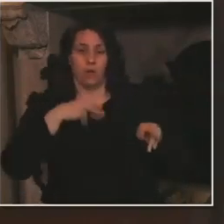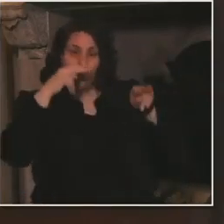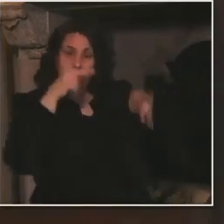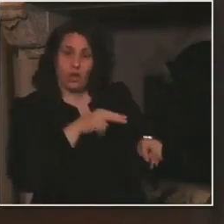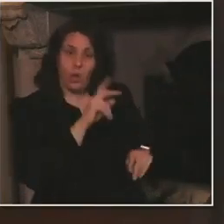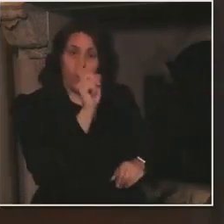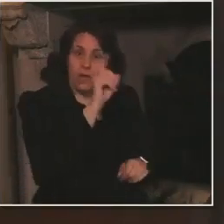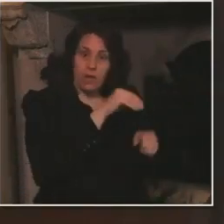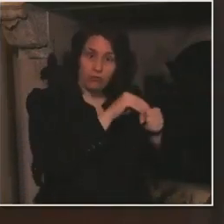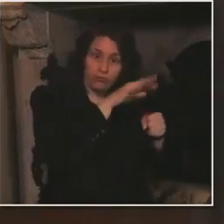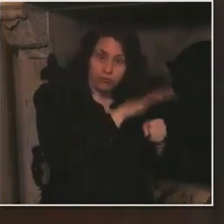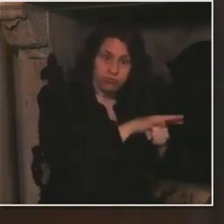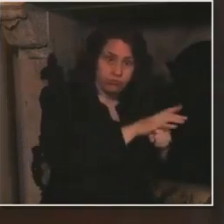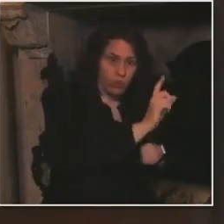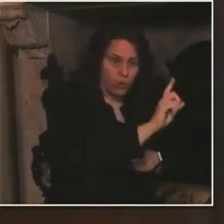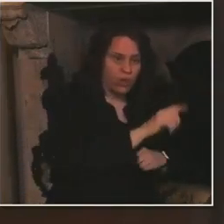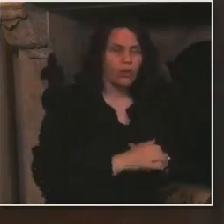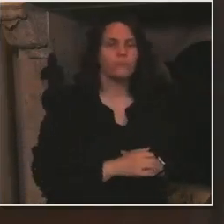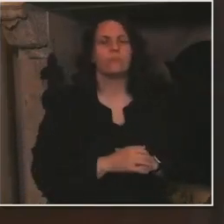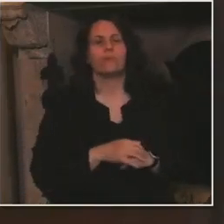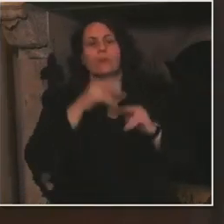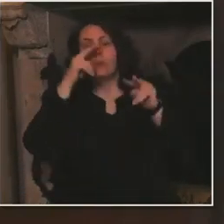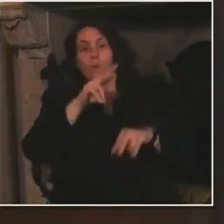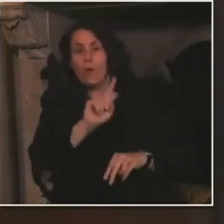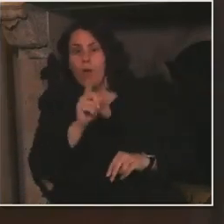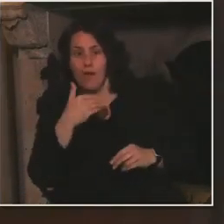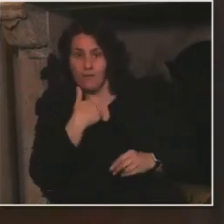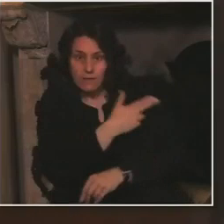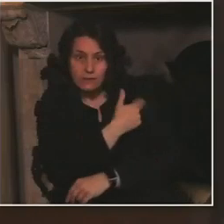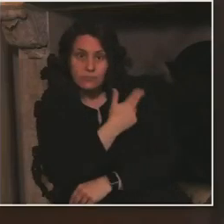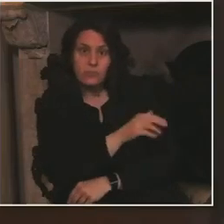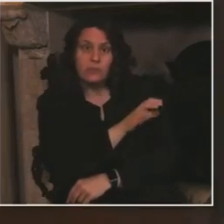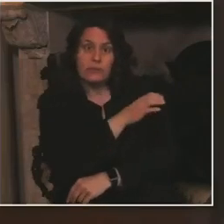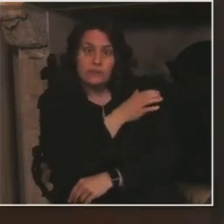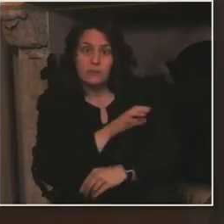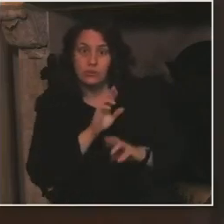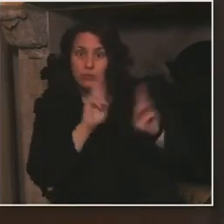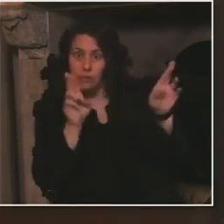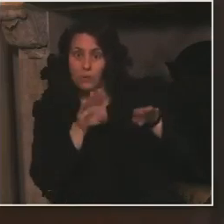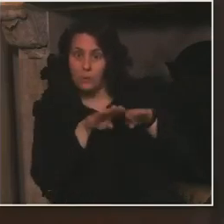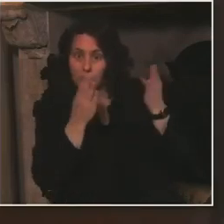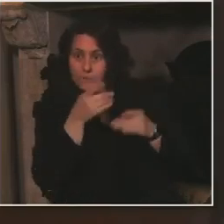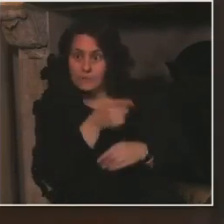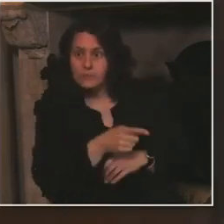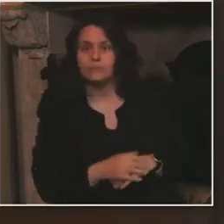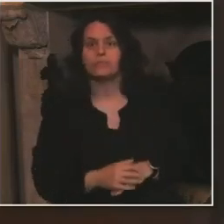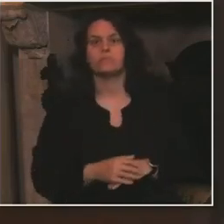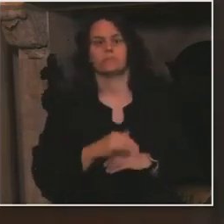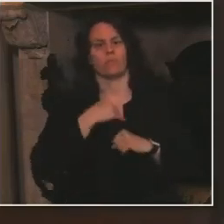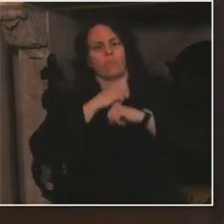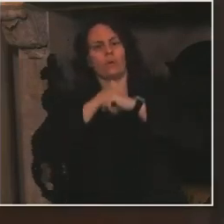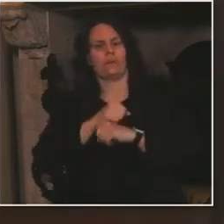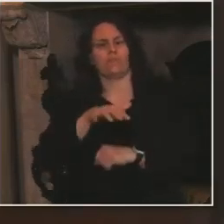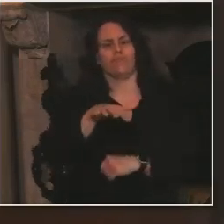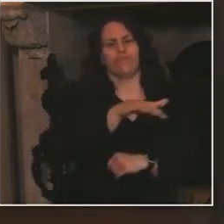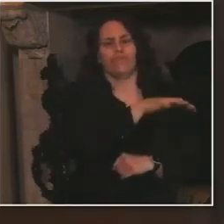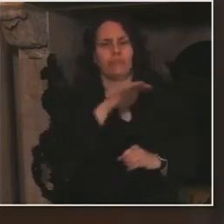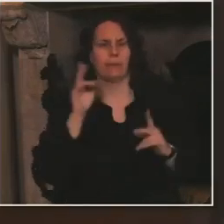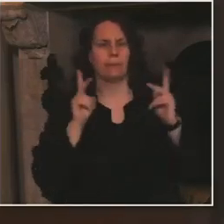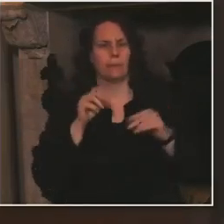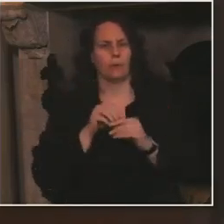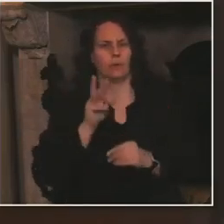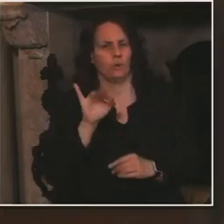keeping people safe. There have been a lot of questions about setting a date for when more businesses will reopen. Again, the good news